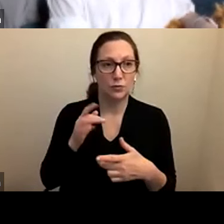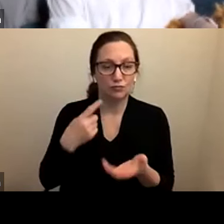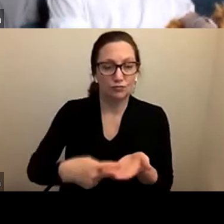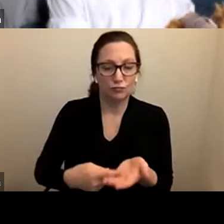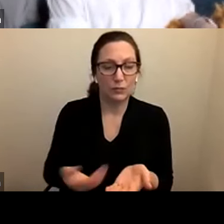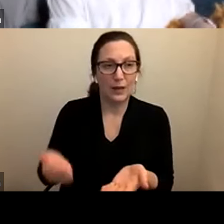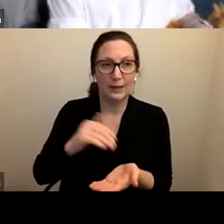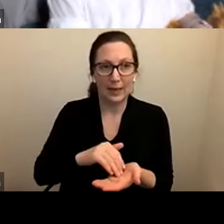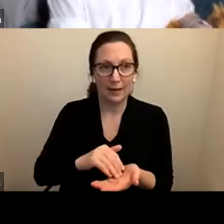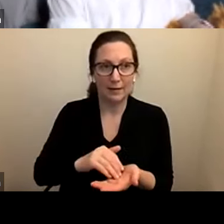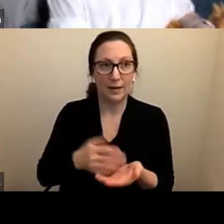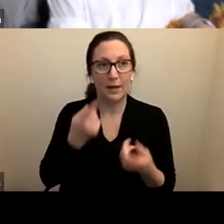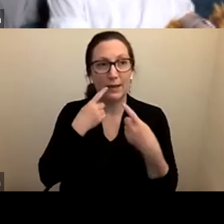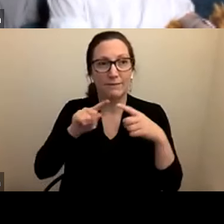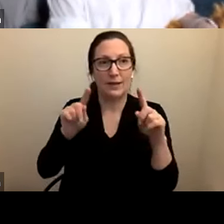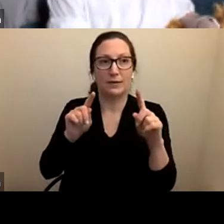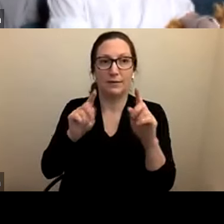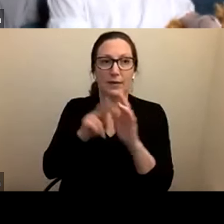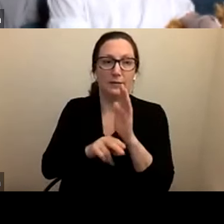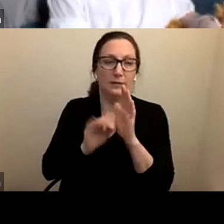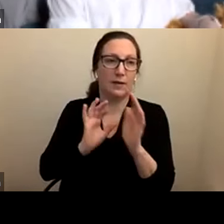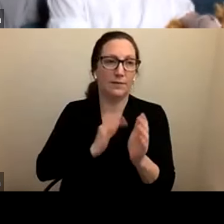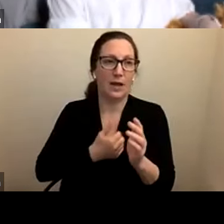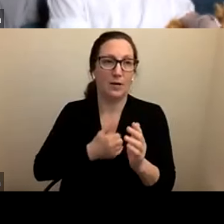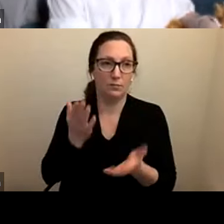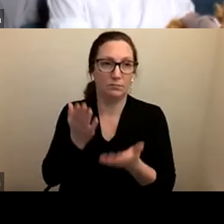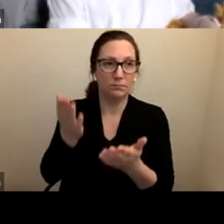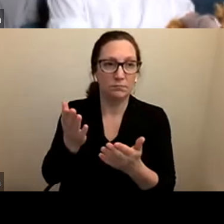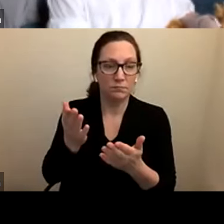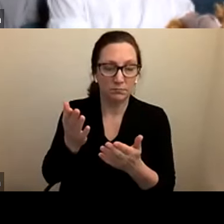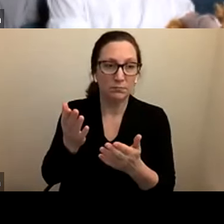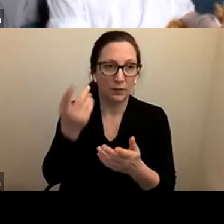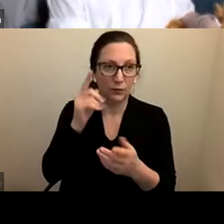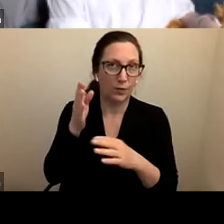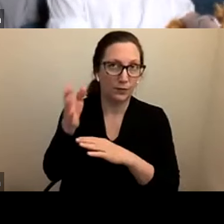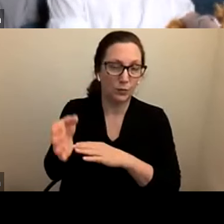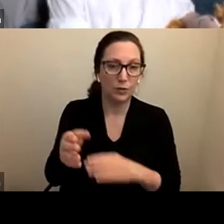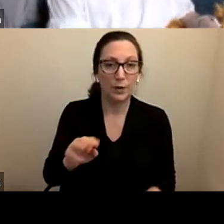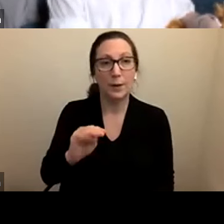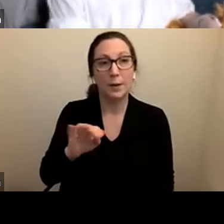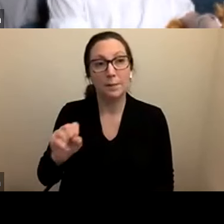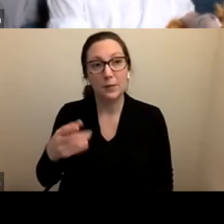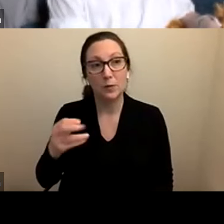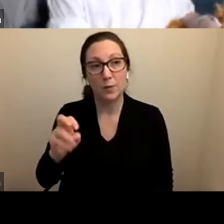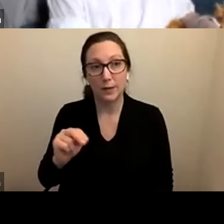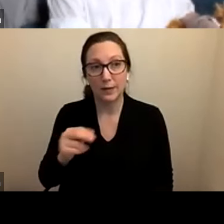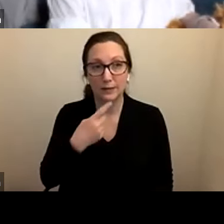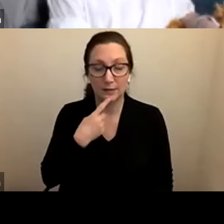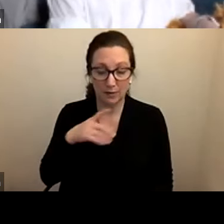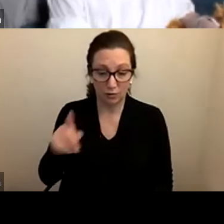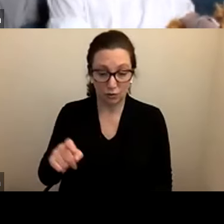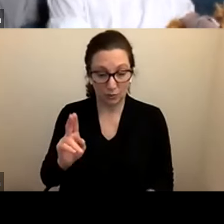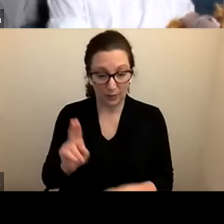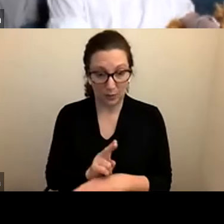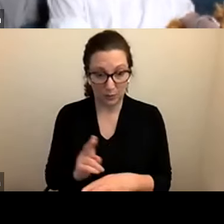time of our recommendation. And so the question Ms. Hogan asked about whether we should use the exact same criteria as